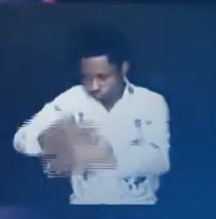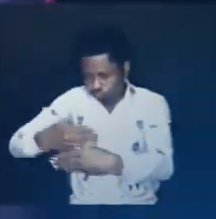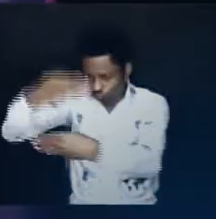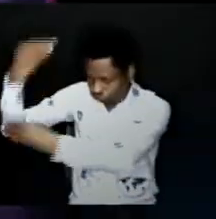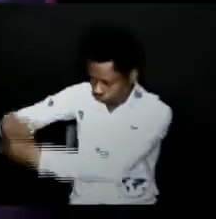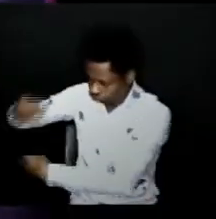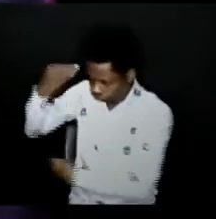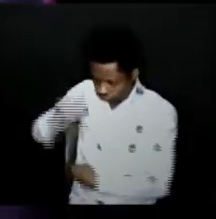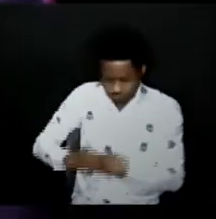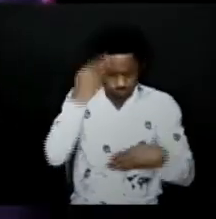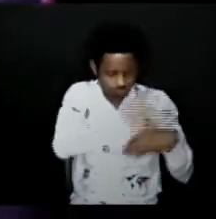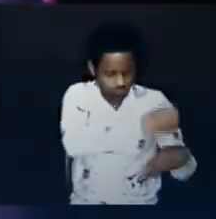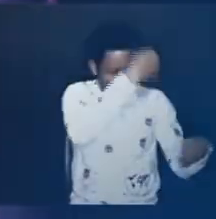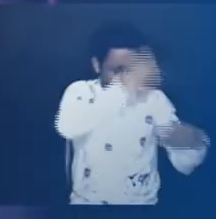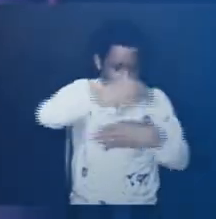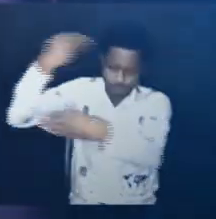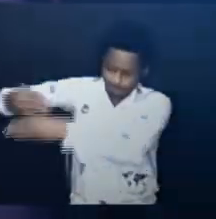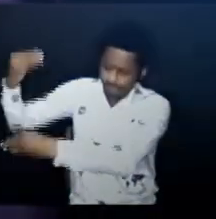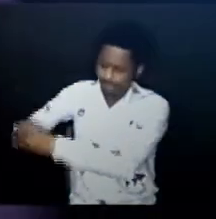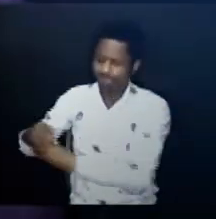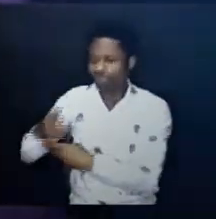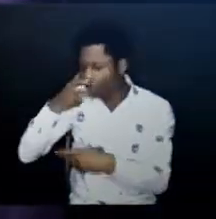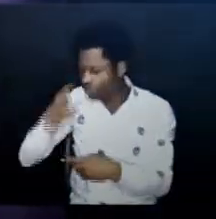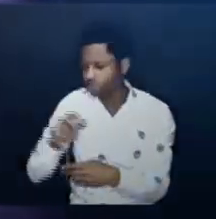corruption. Now,